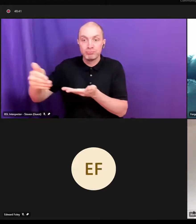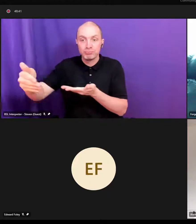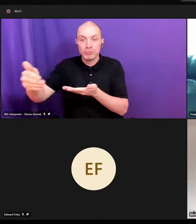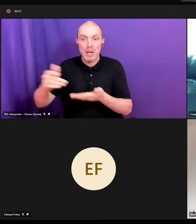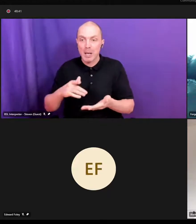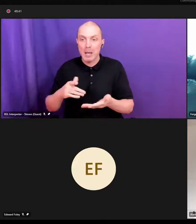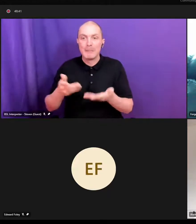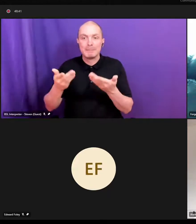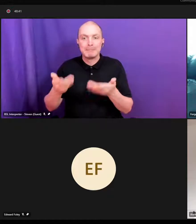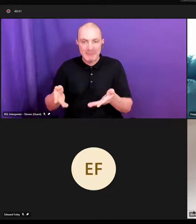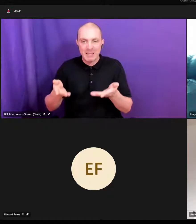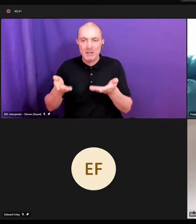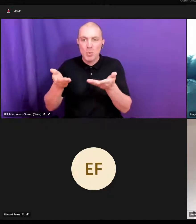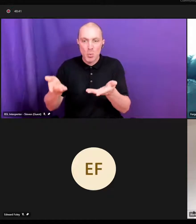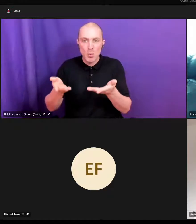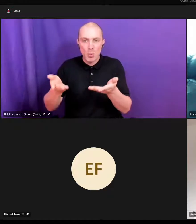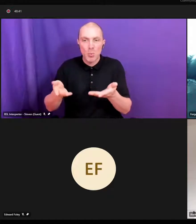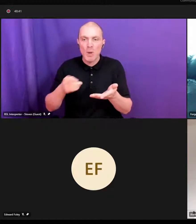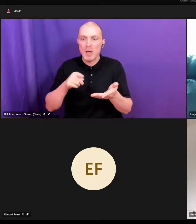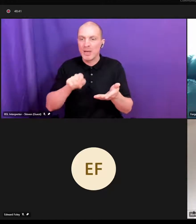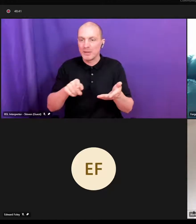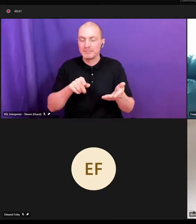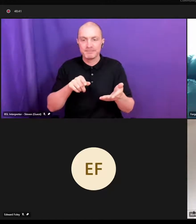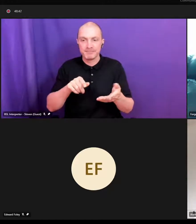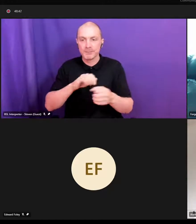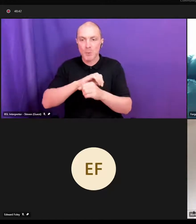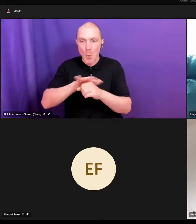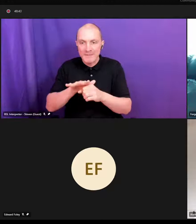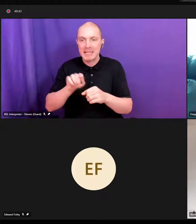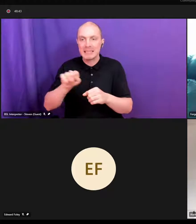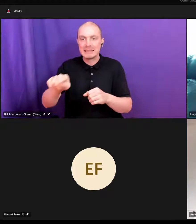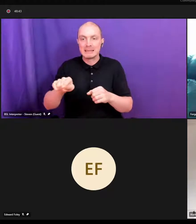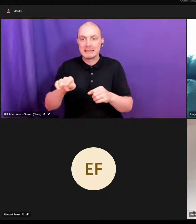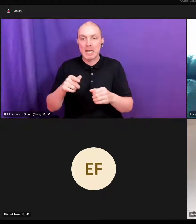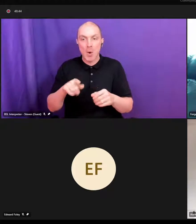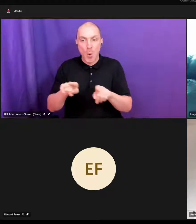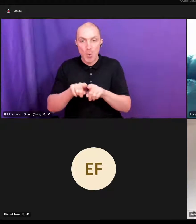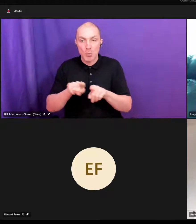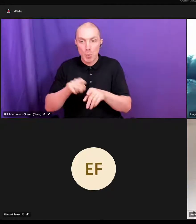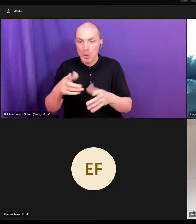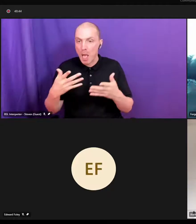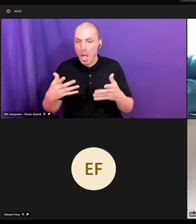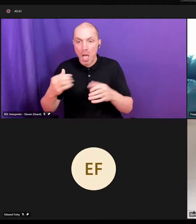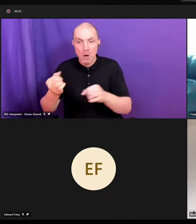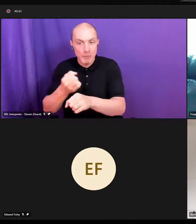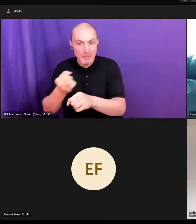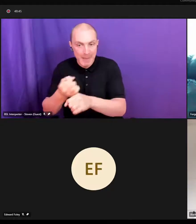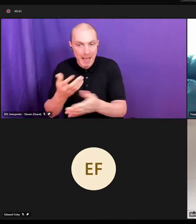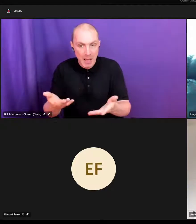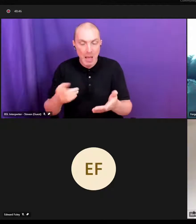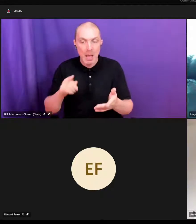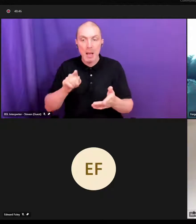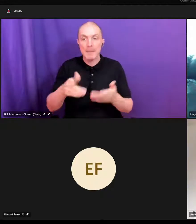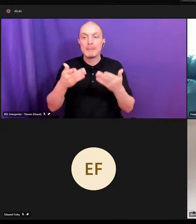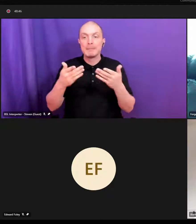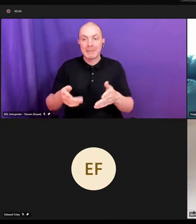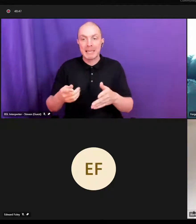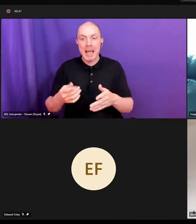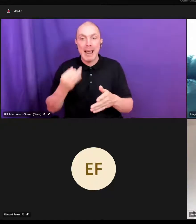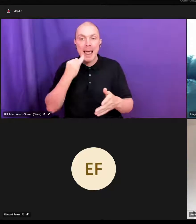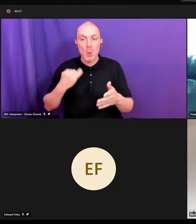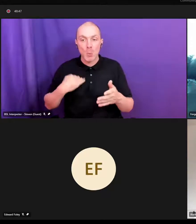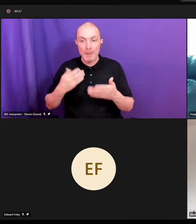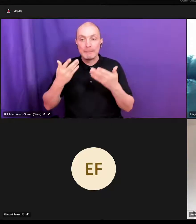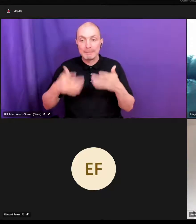I was reflecting on the discussion we had at the council last week. And in the discussion at the council last week, we talked about areas of